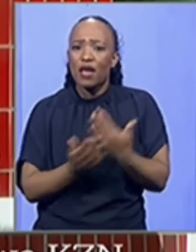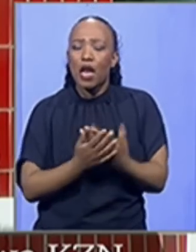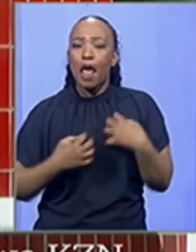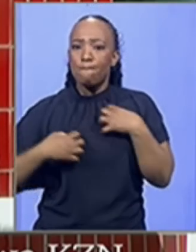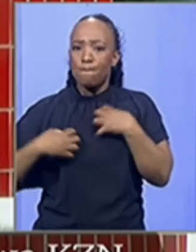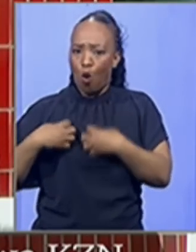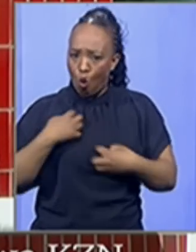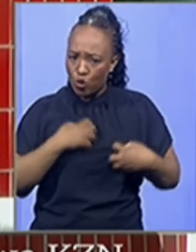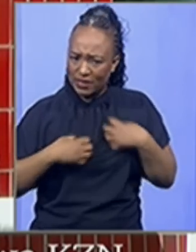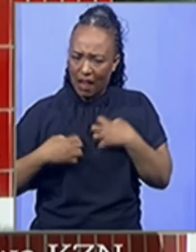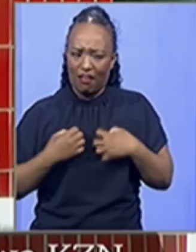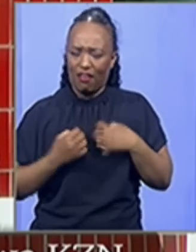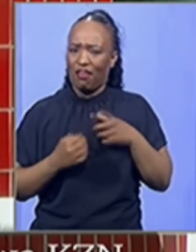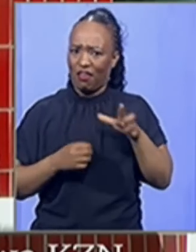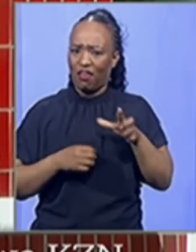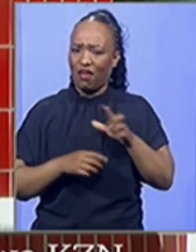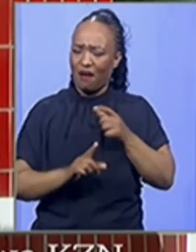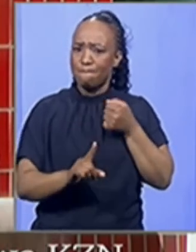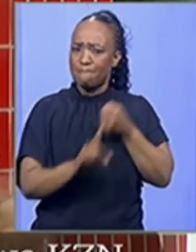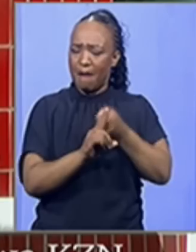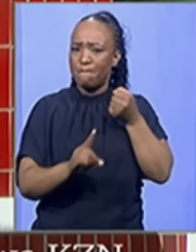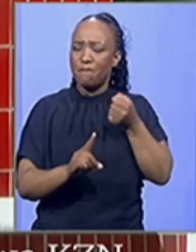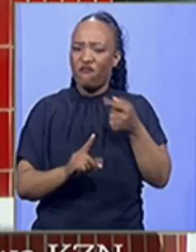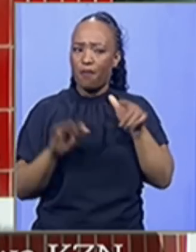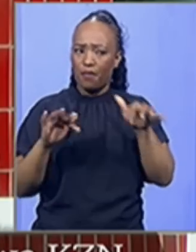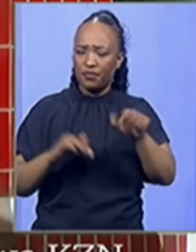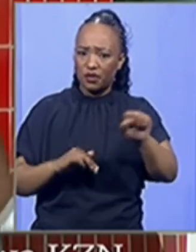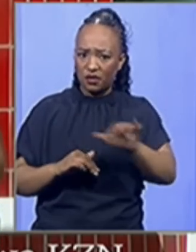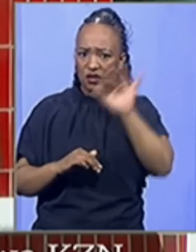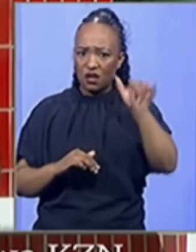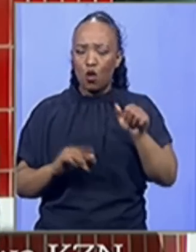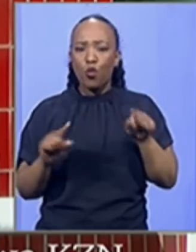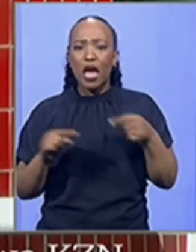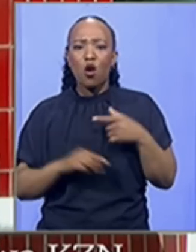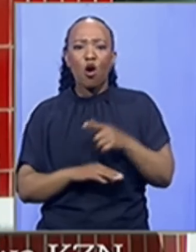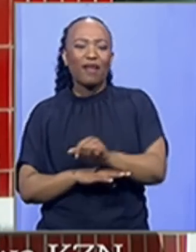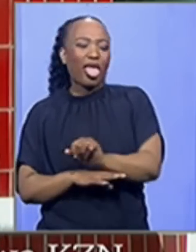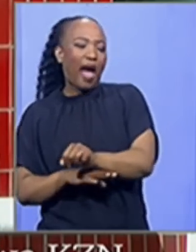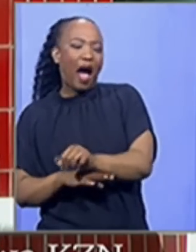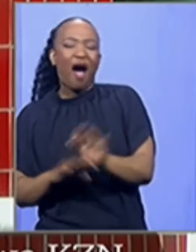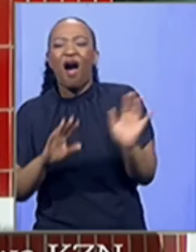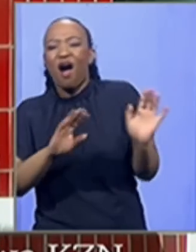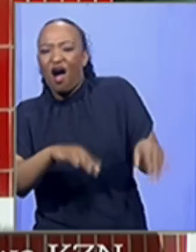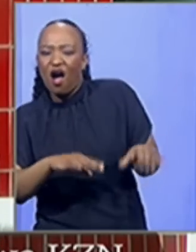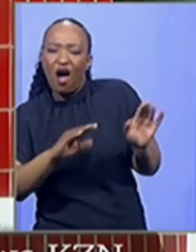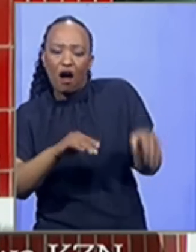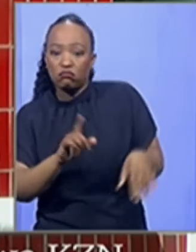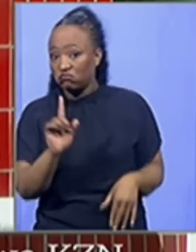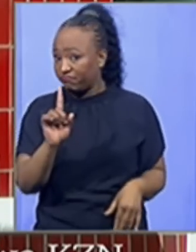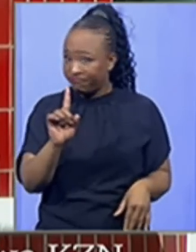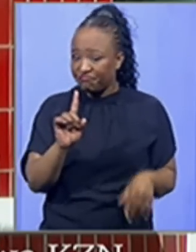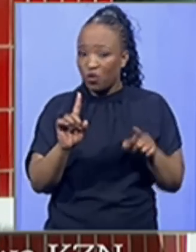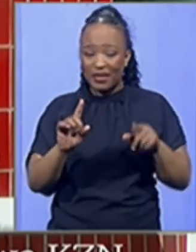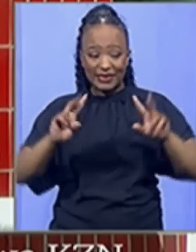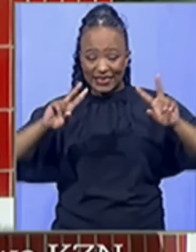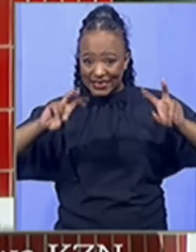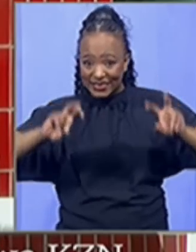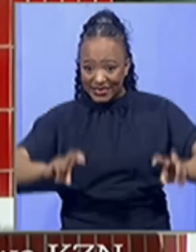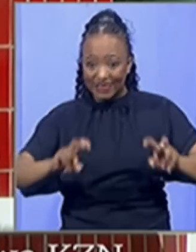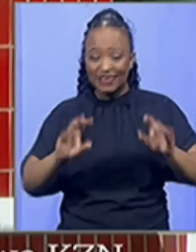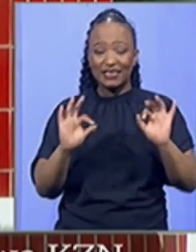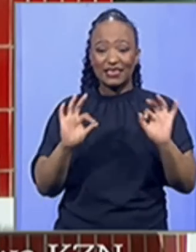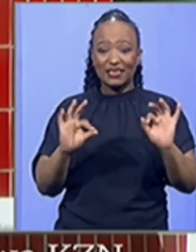people. So we cannot necessarily undermine that. That's why we are saying this must be investigated thoroughly. Operation need to be